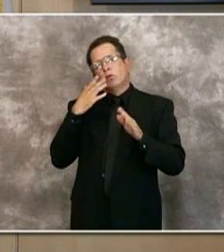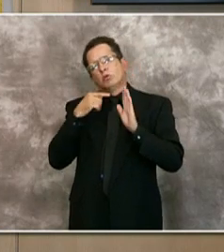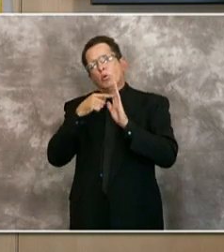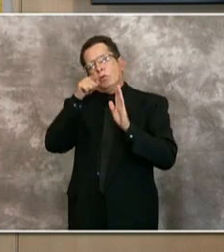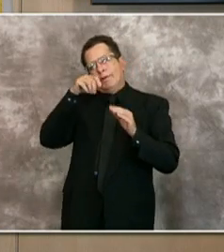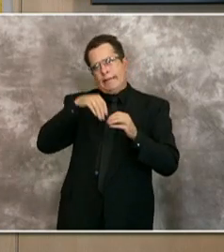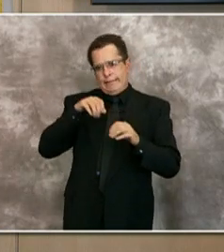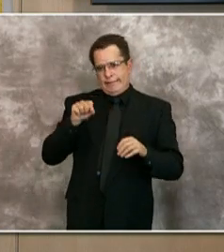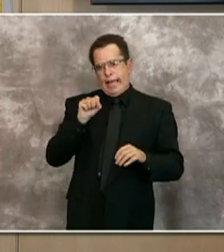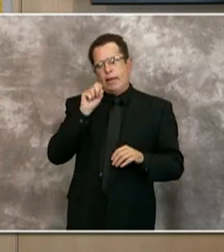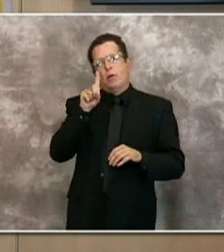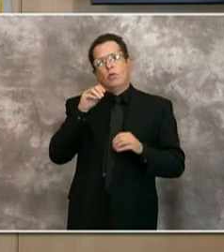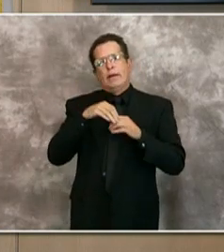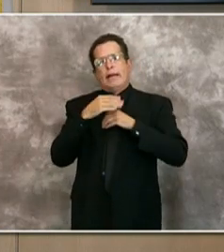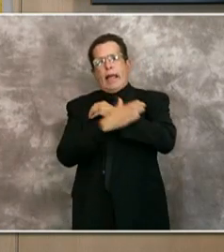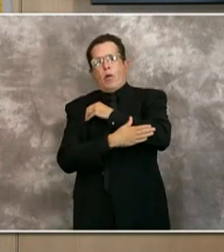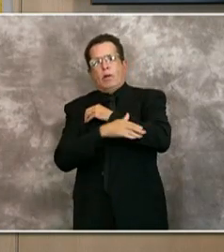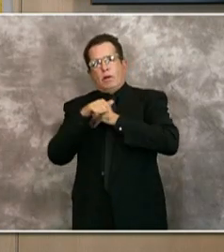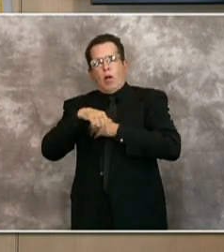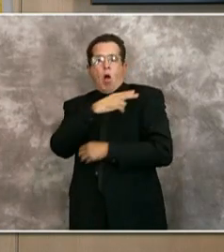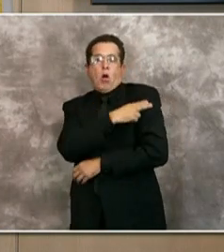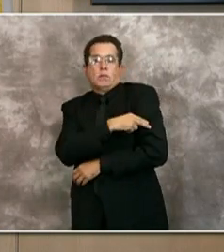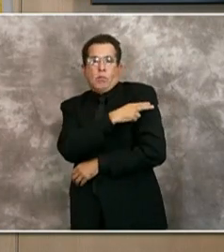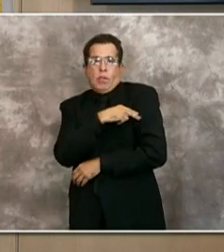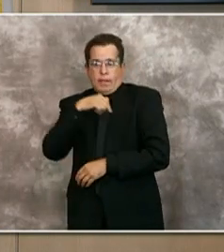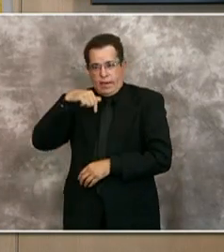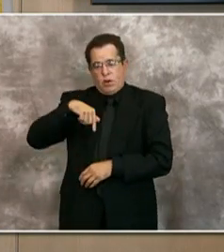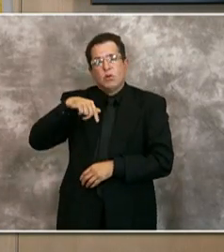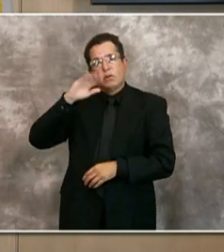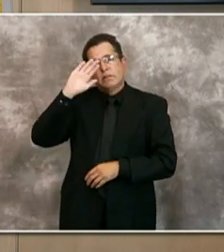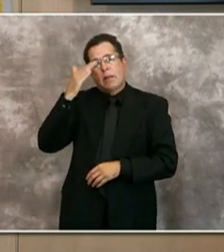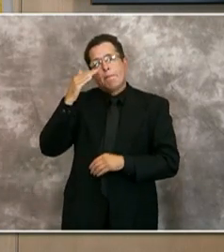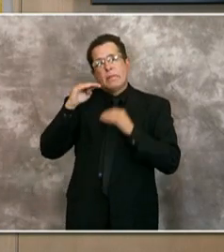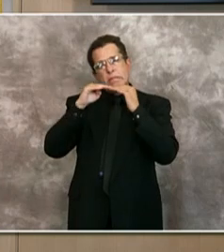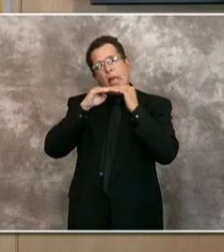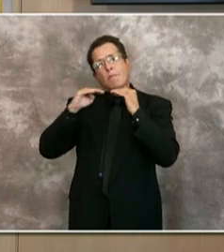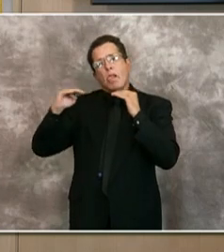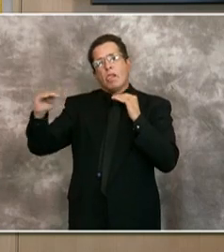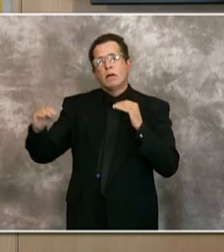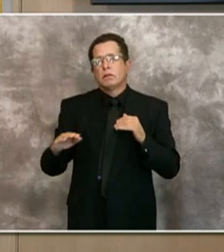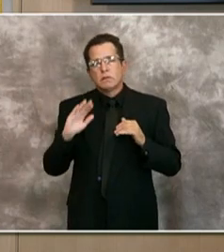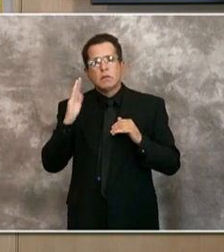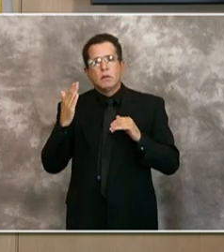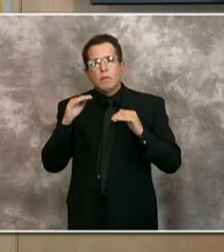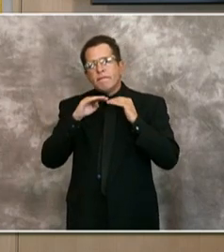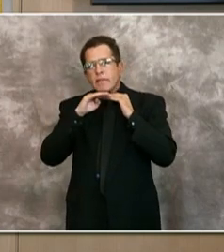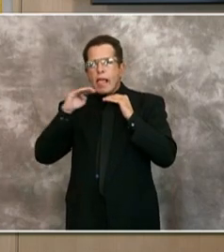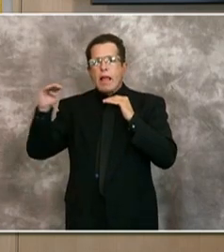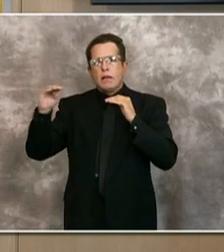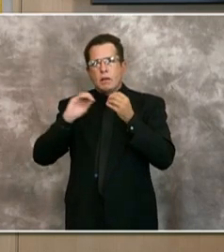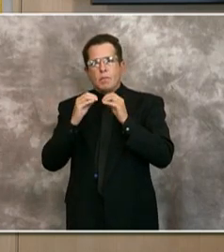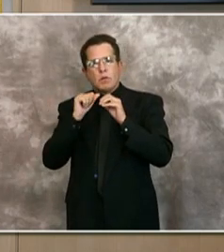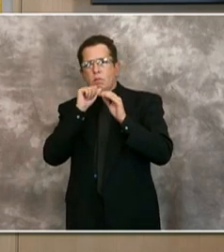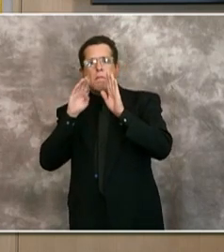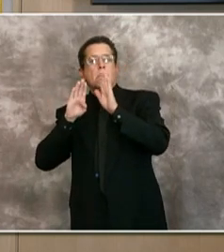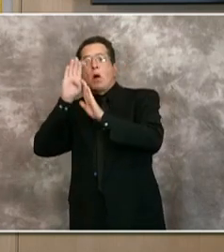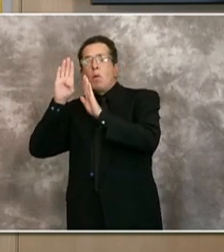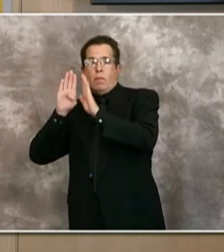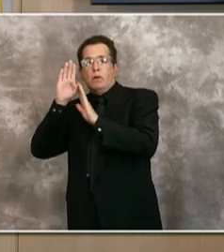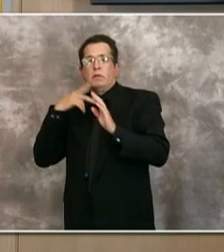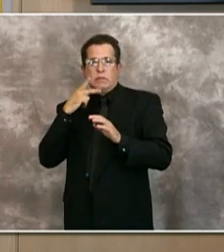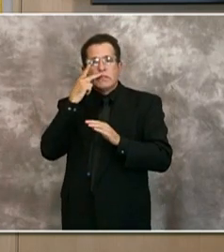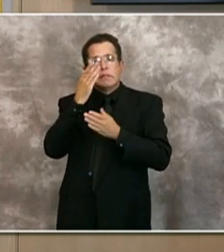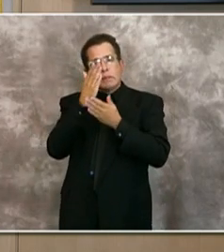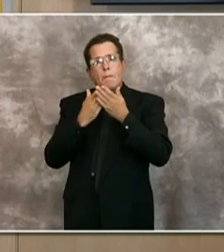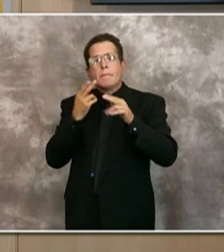cases, hospitalizations, and ICUs remain relatively stable. They remain relatively flat. We've seen day-to-day